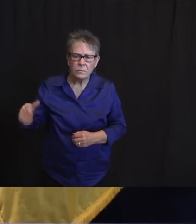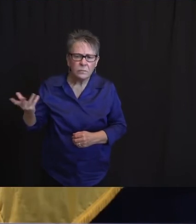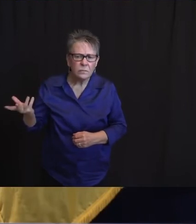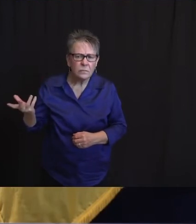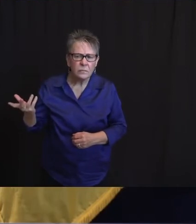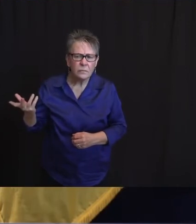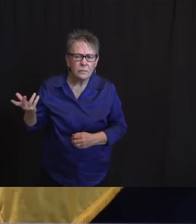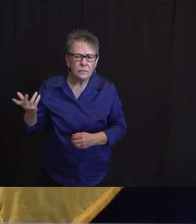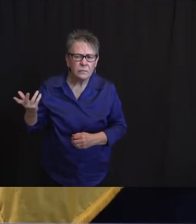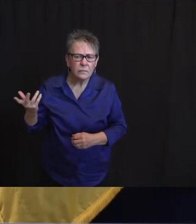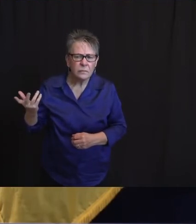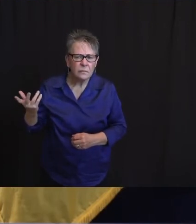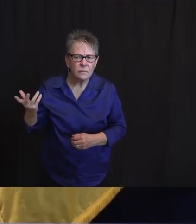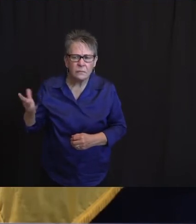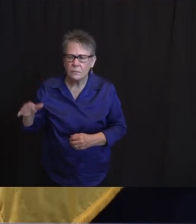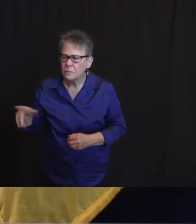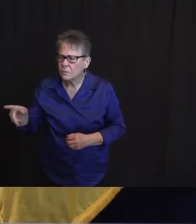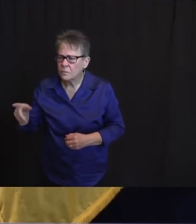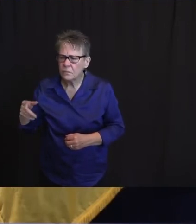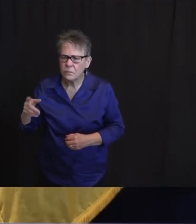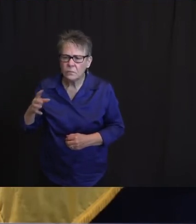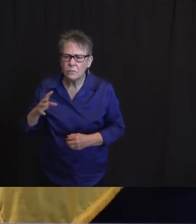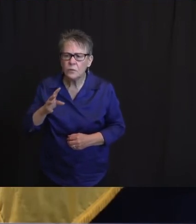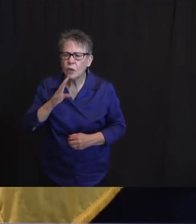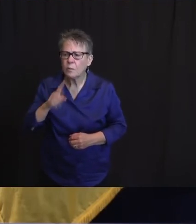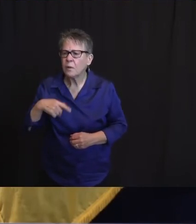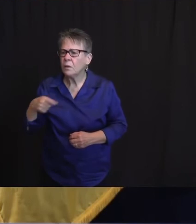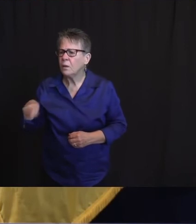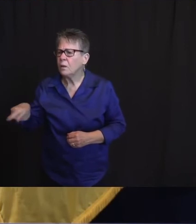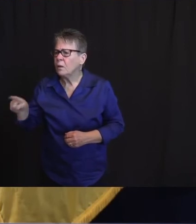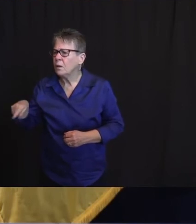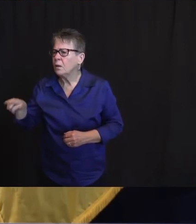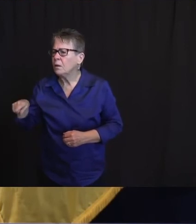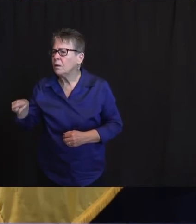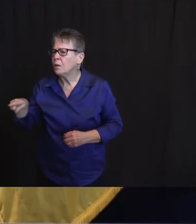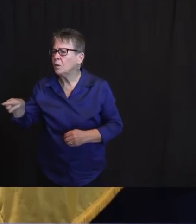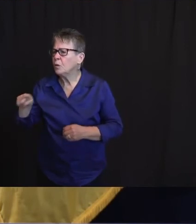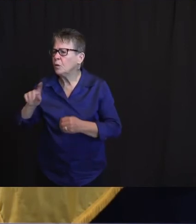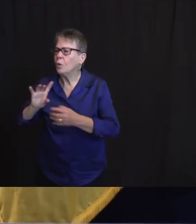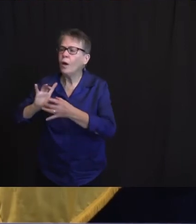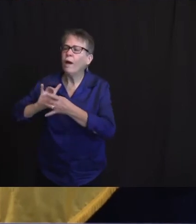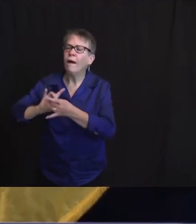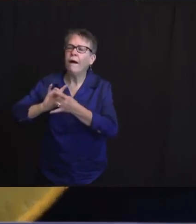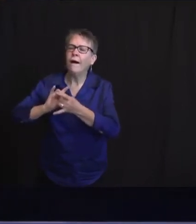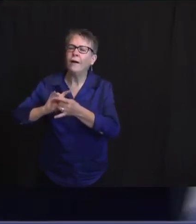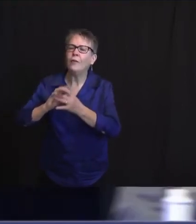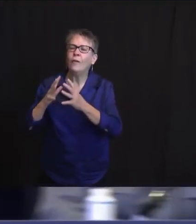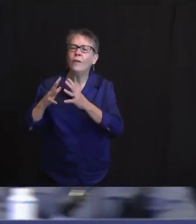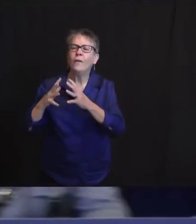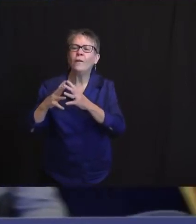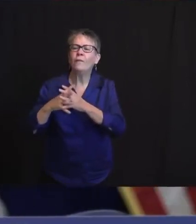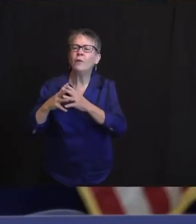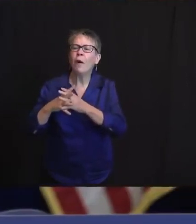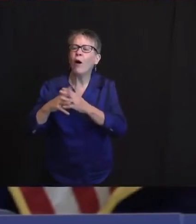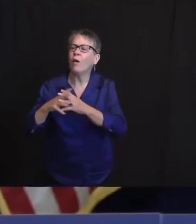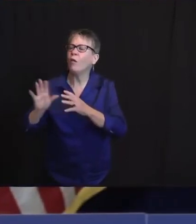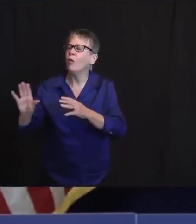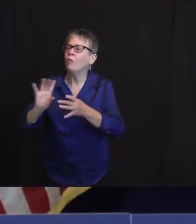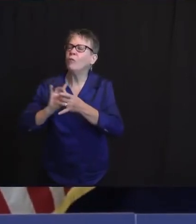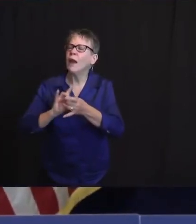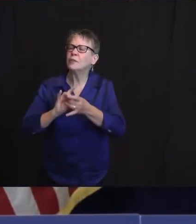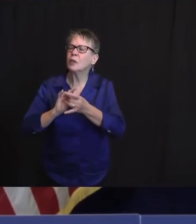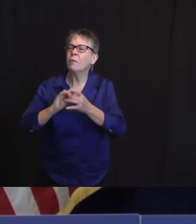warm relationships between the Philadelphia Eagles and the New York Football Giants? Any of the above, please. Thanks, Governor.